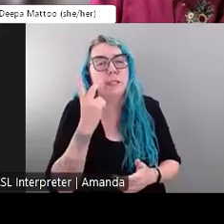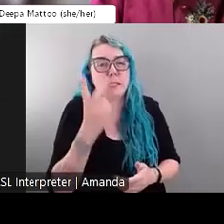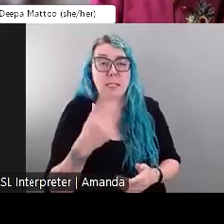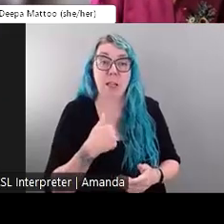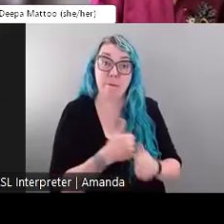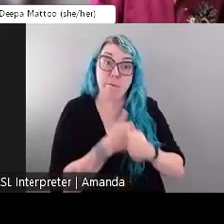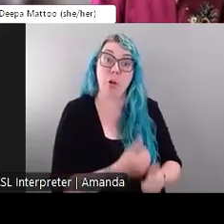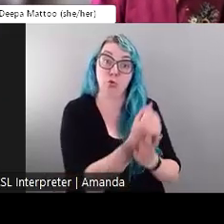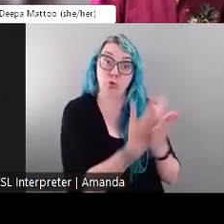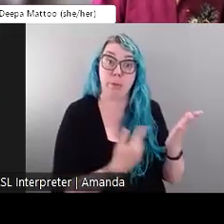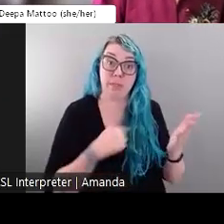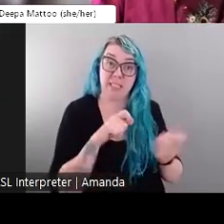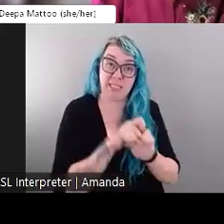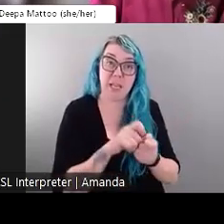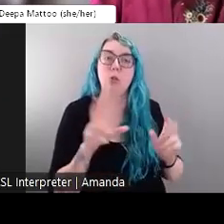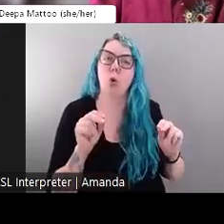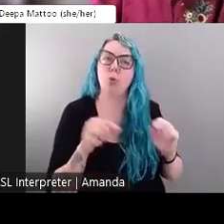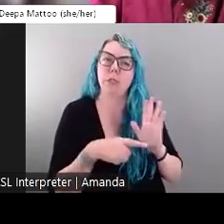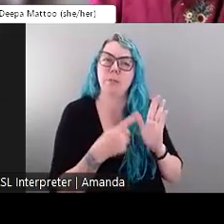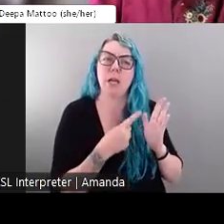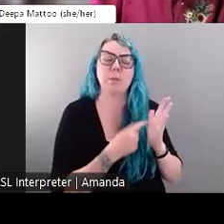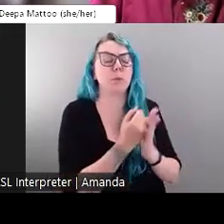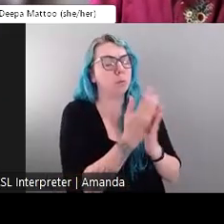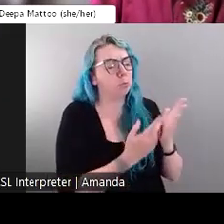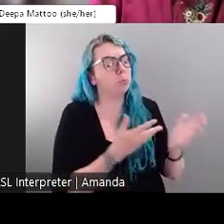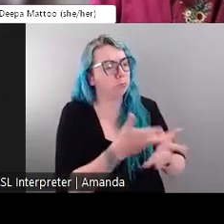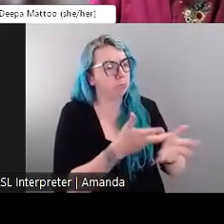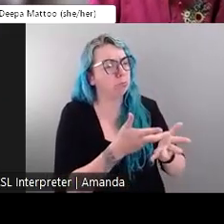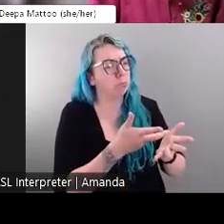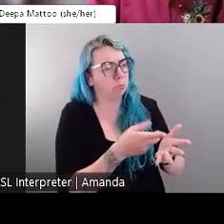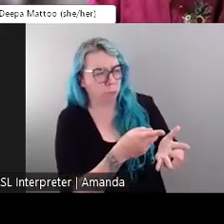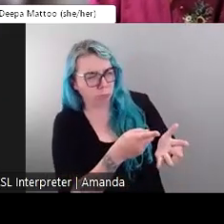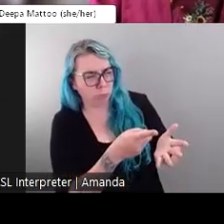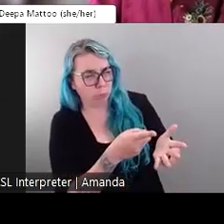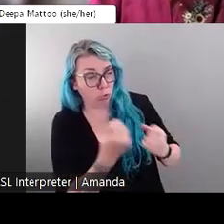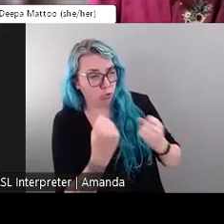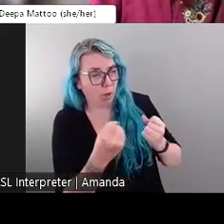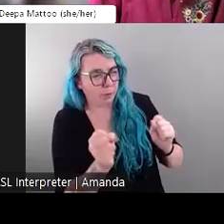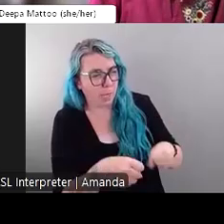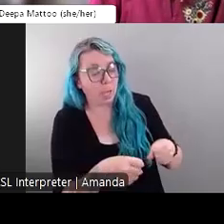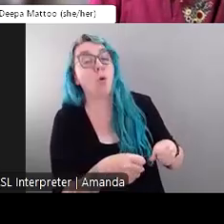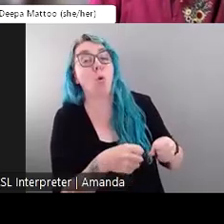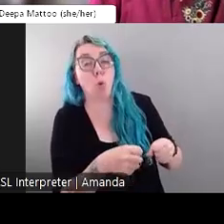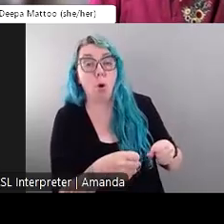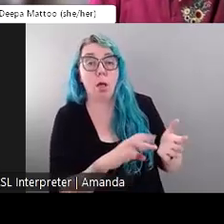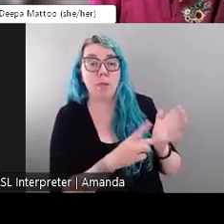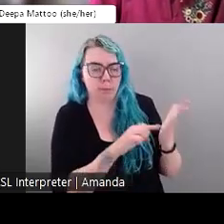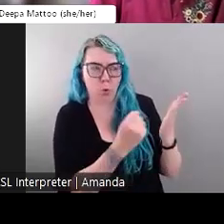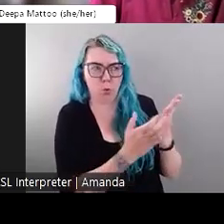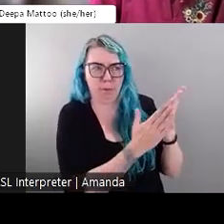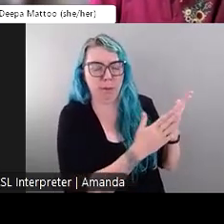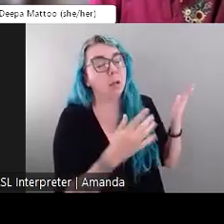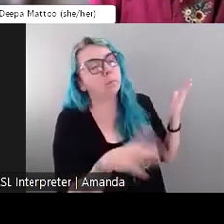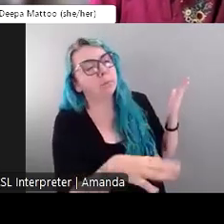and asking you things that I was like, oh. But if she's saying she's driving, then I can't offer her to keep,